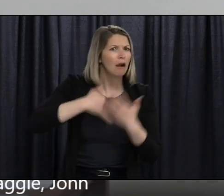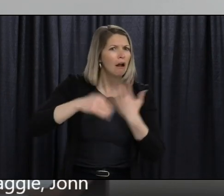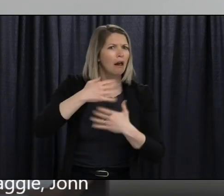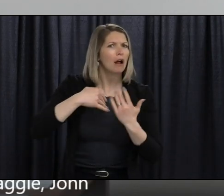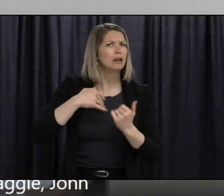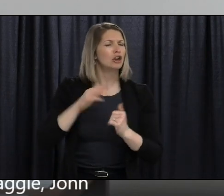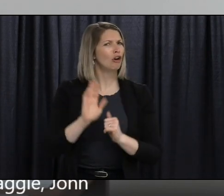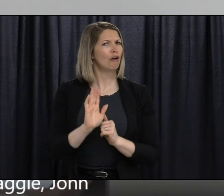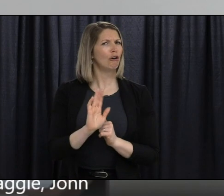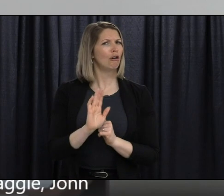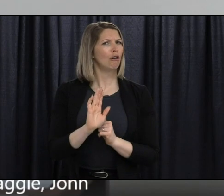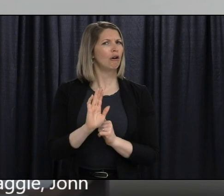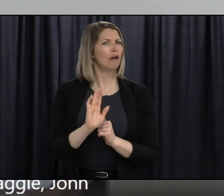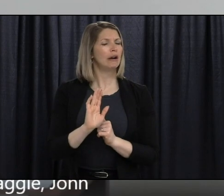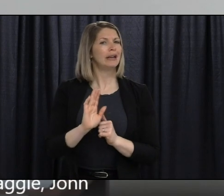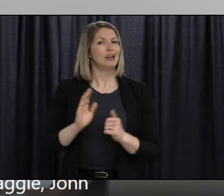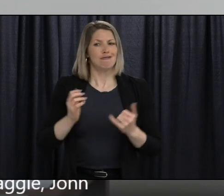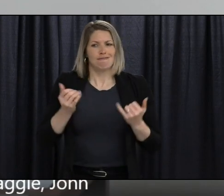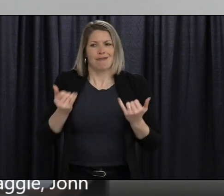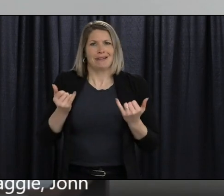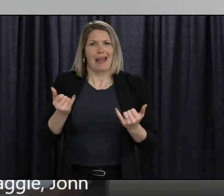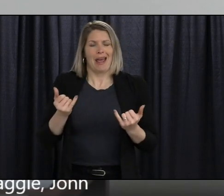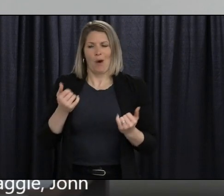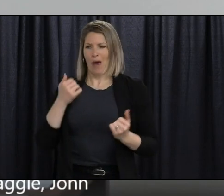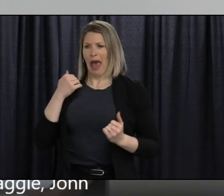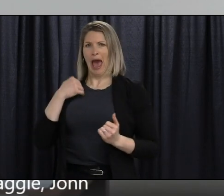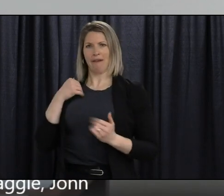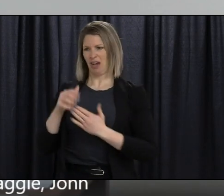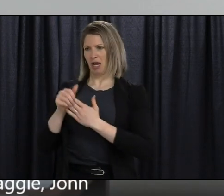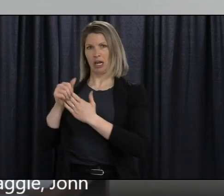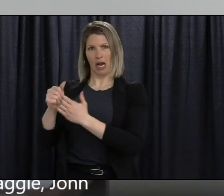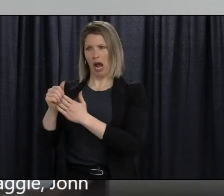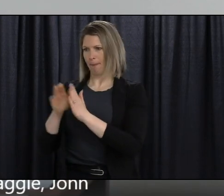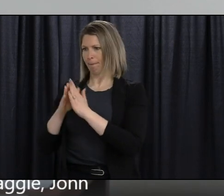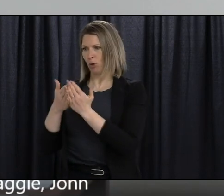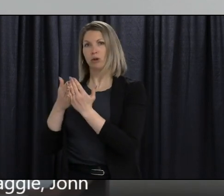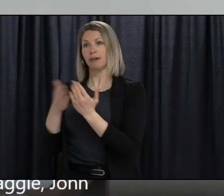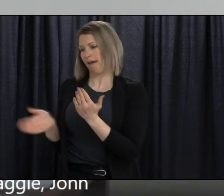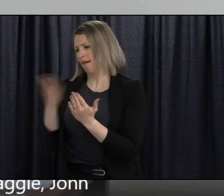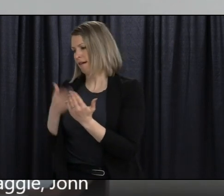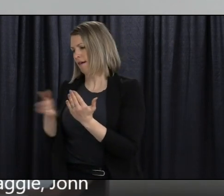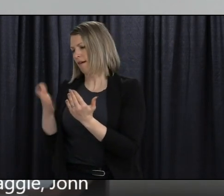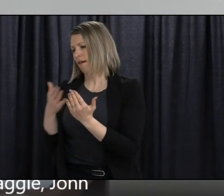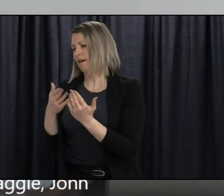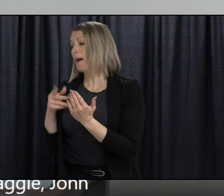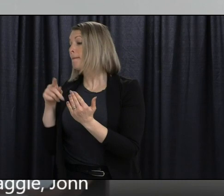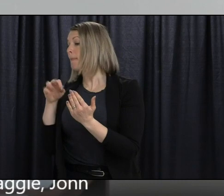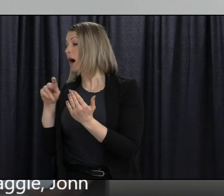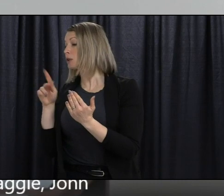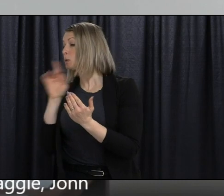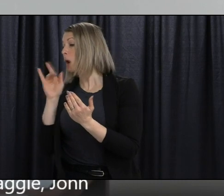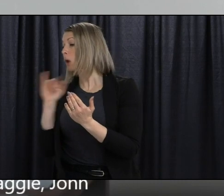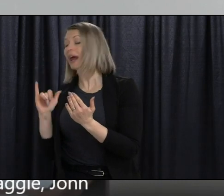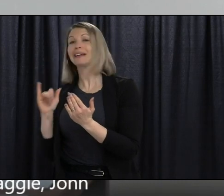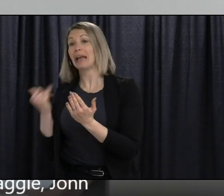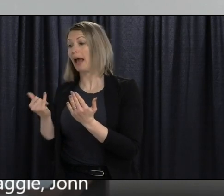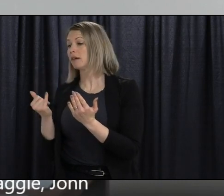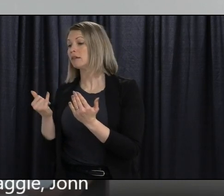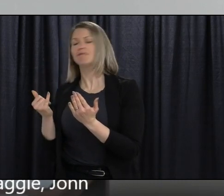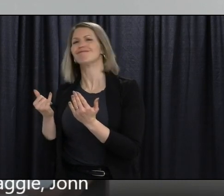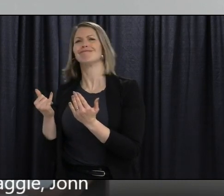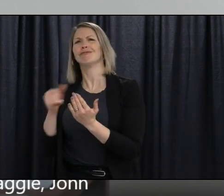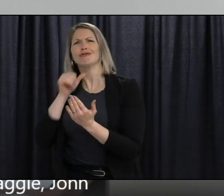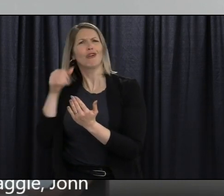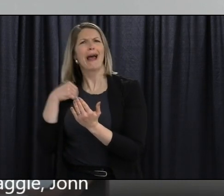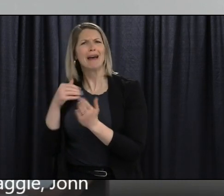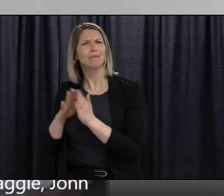is there is no playbook for doing what we're doing now. As the Premier and Dr. Fitzgerald and myself have said before, it was really